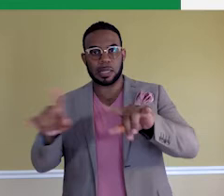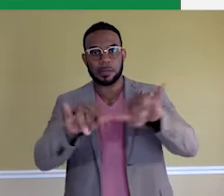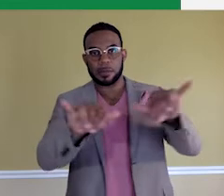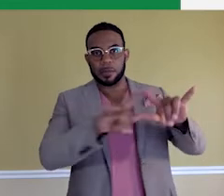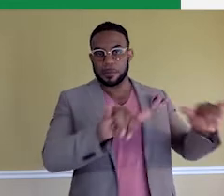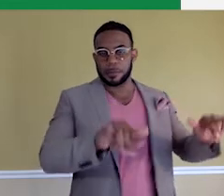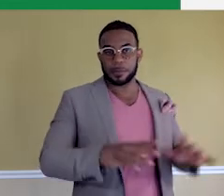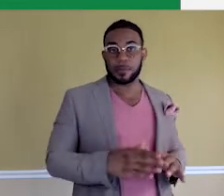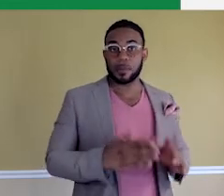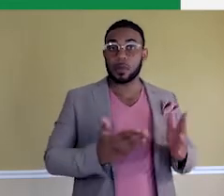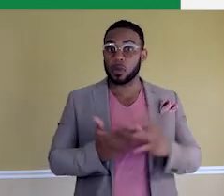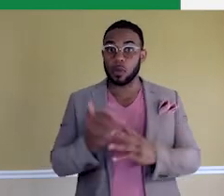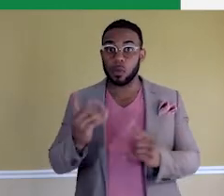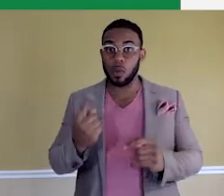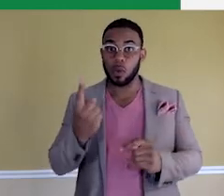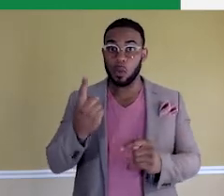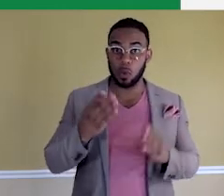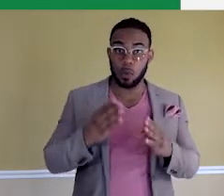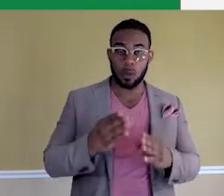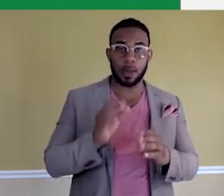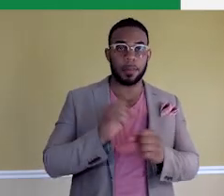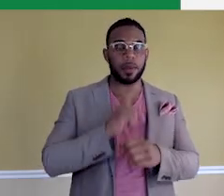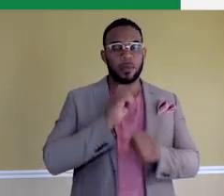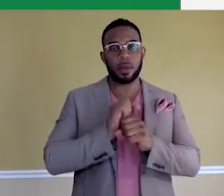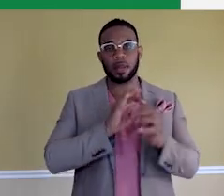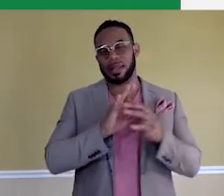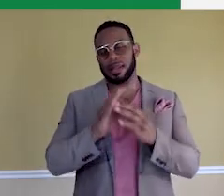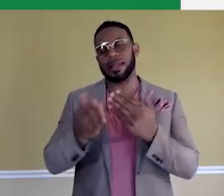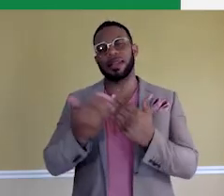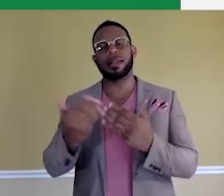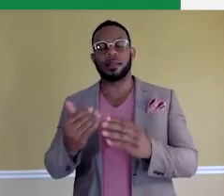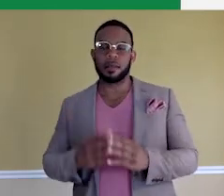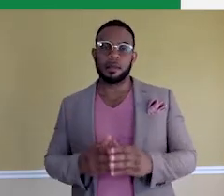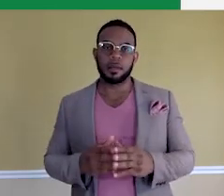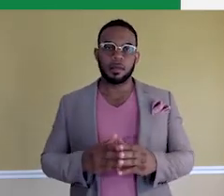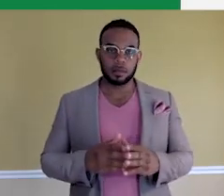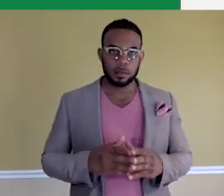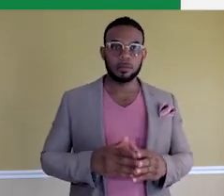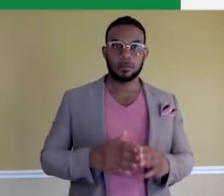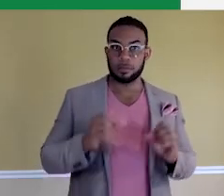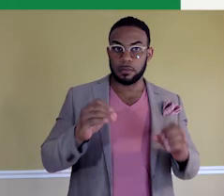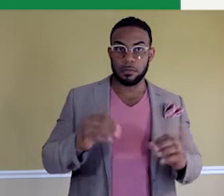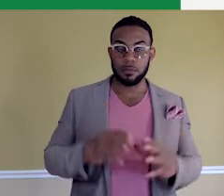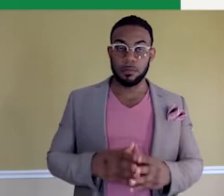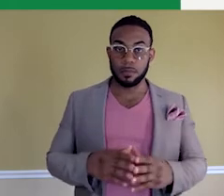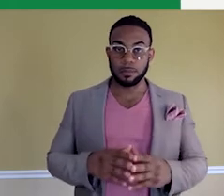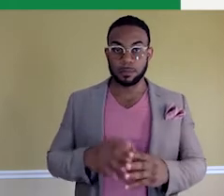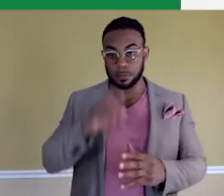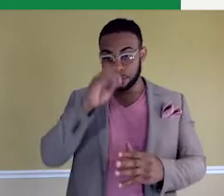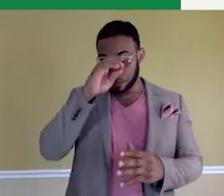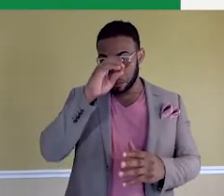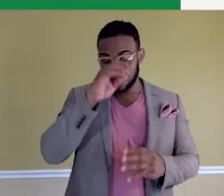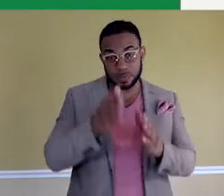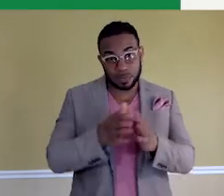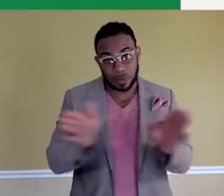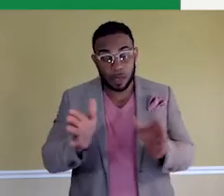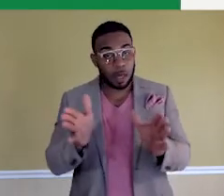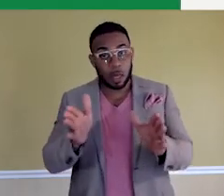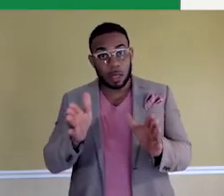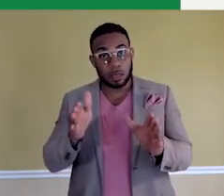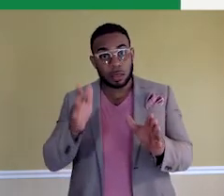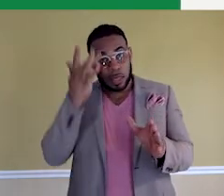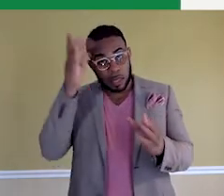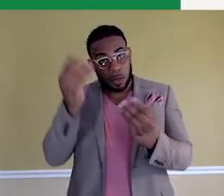several countries through one body, which will make it relatively easy for you to go about this. So generally,